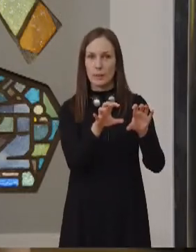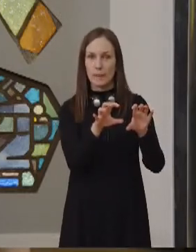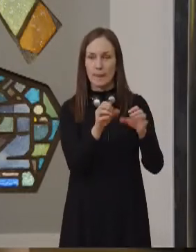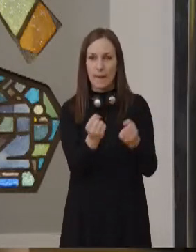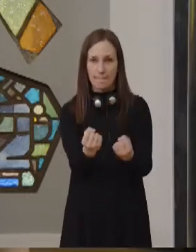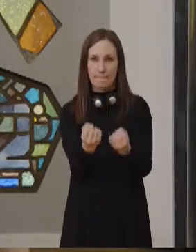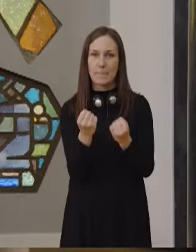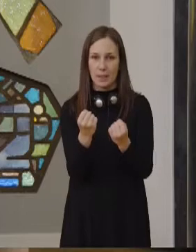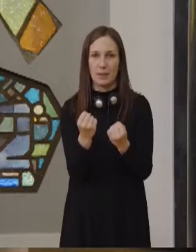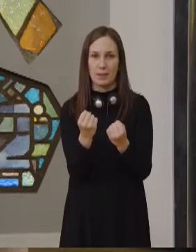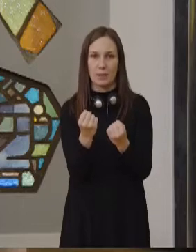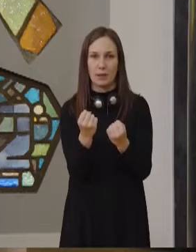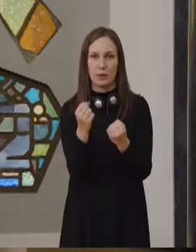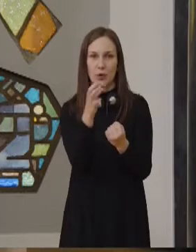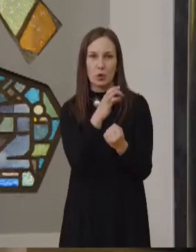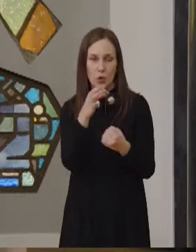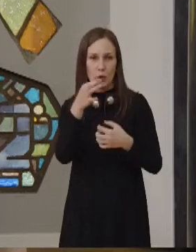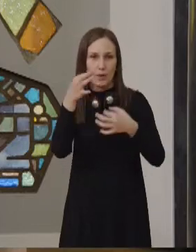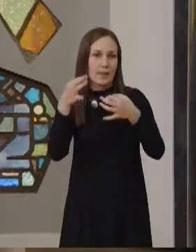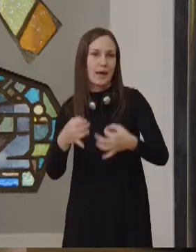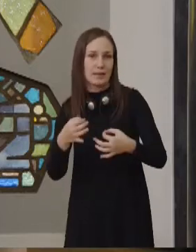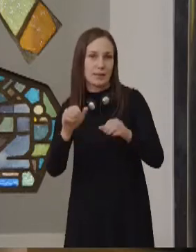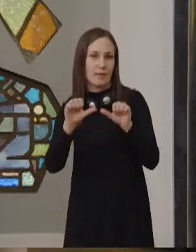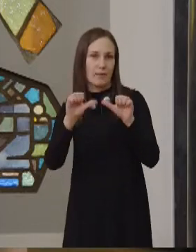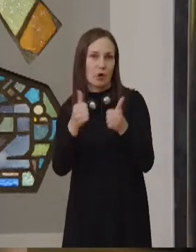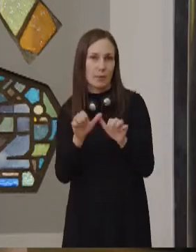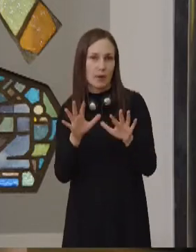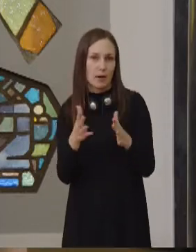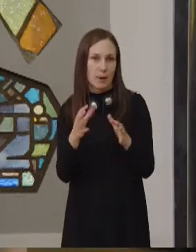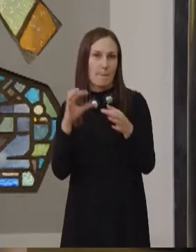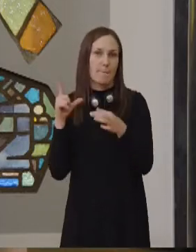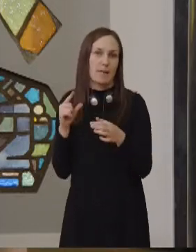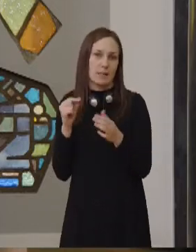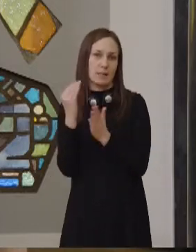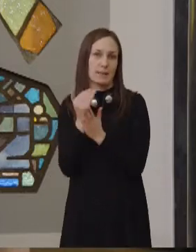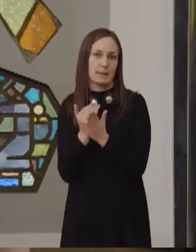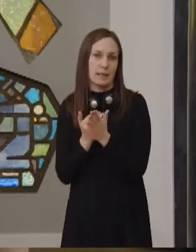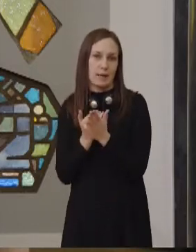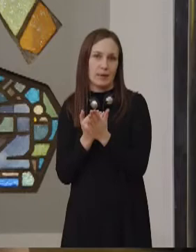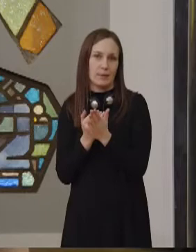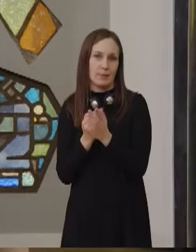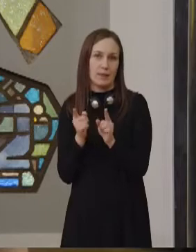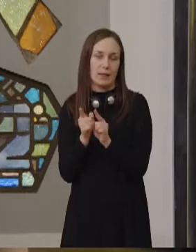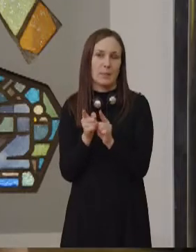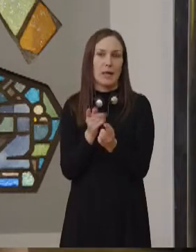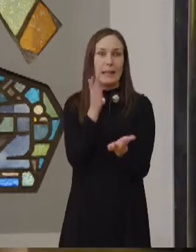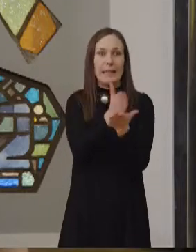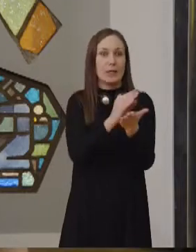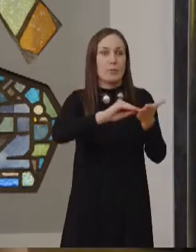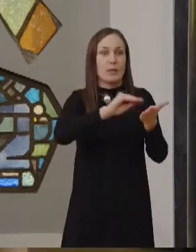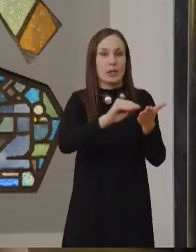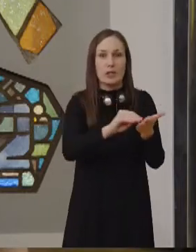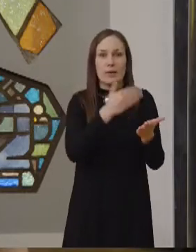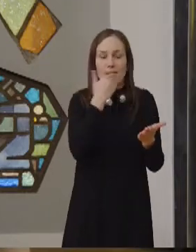because the Constitution clearly supports such netiesiogiai neparašyta, ten taip